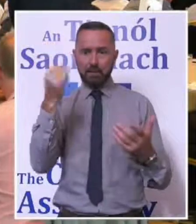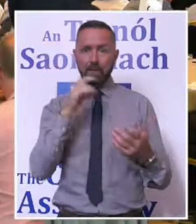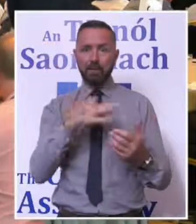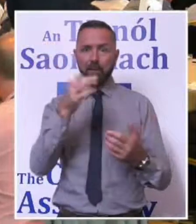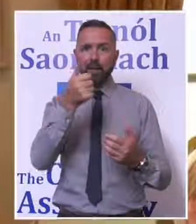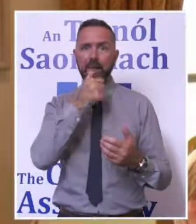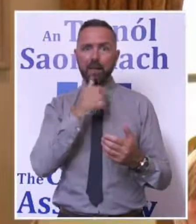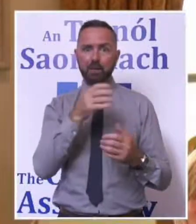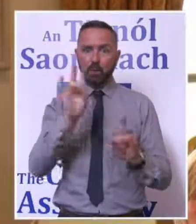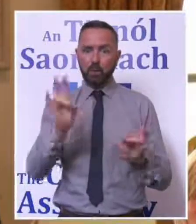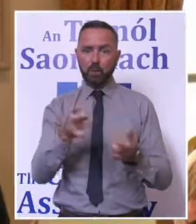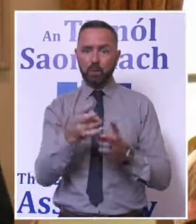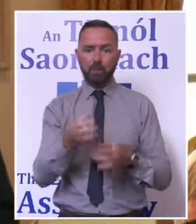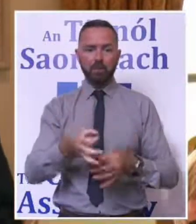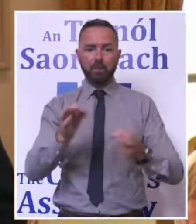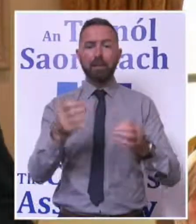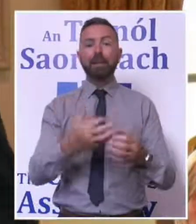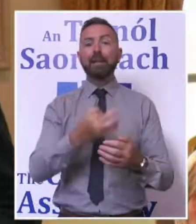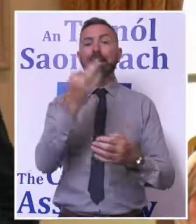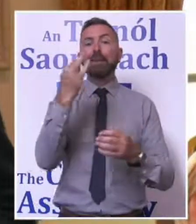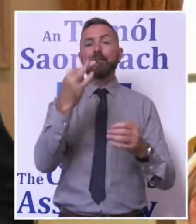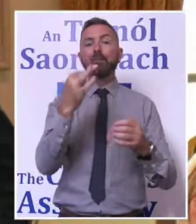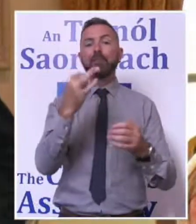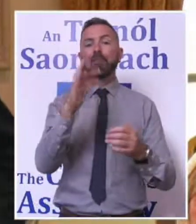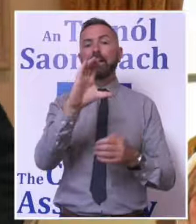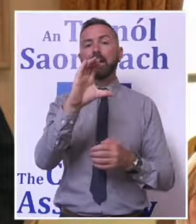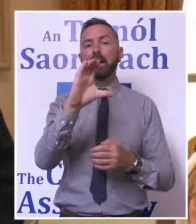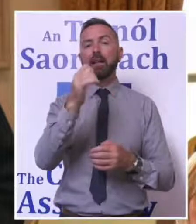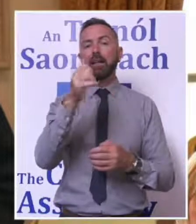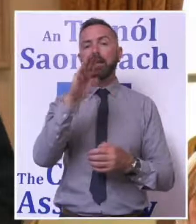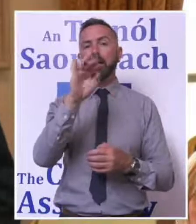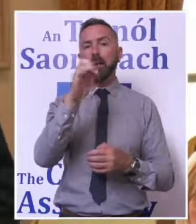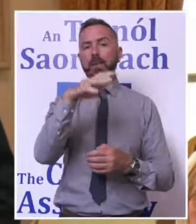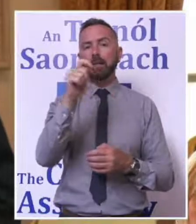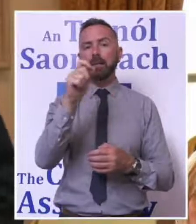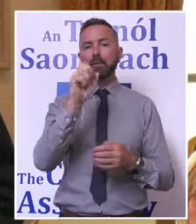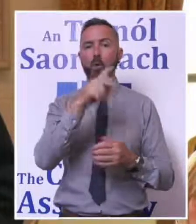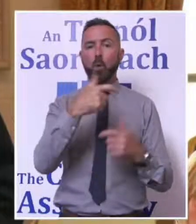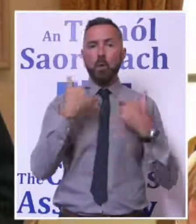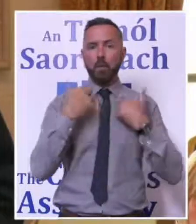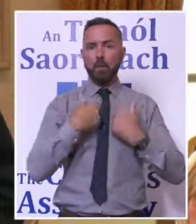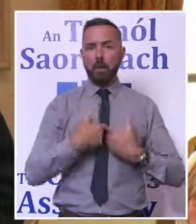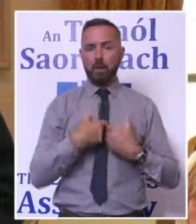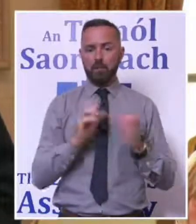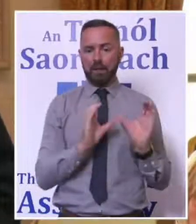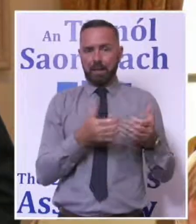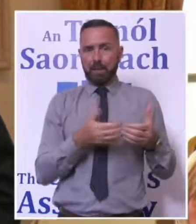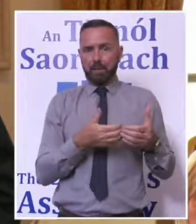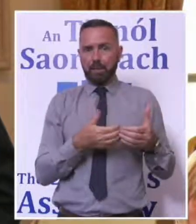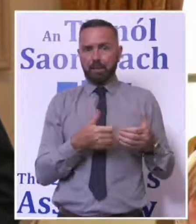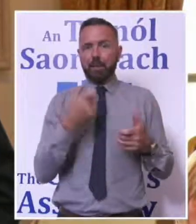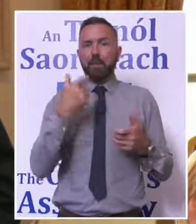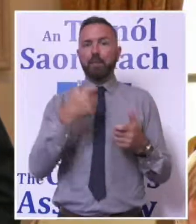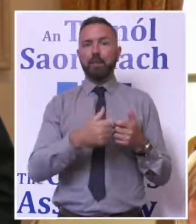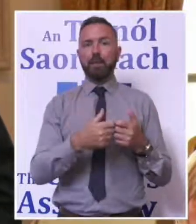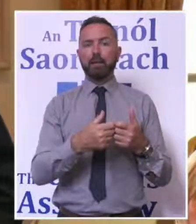that would be great. If the cabinet was to include, or if the mayor had a cabinet that included elected members